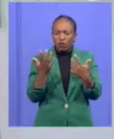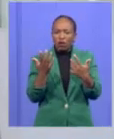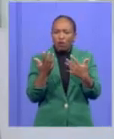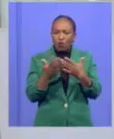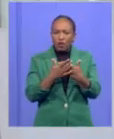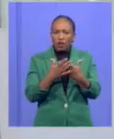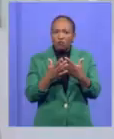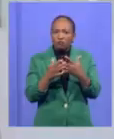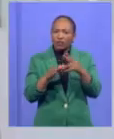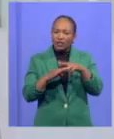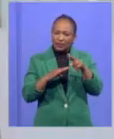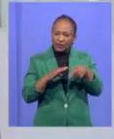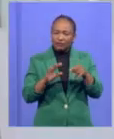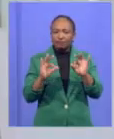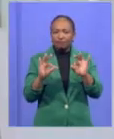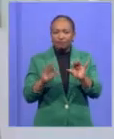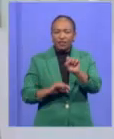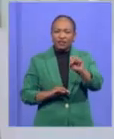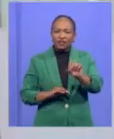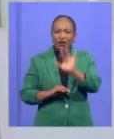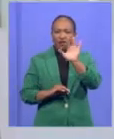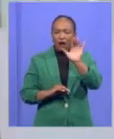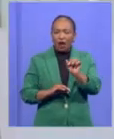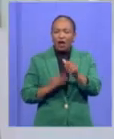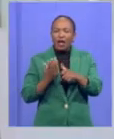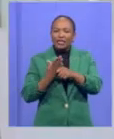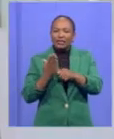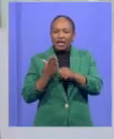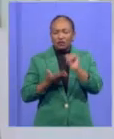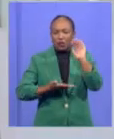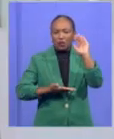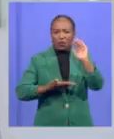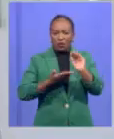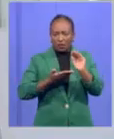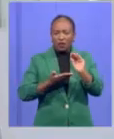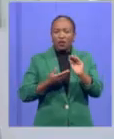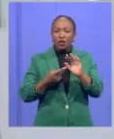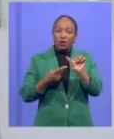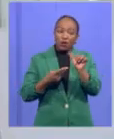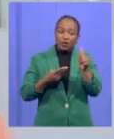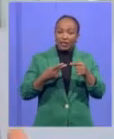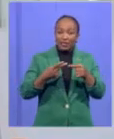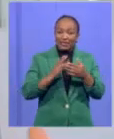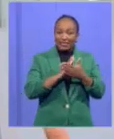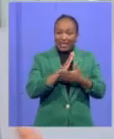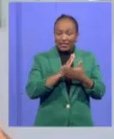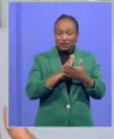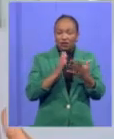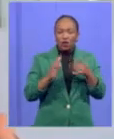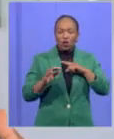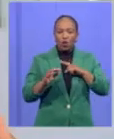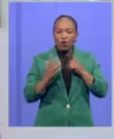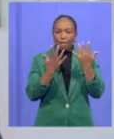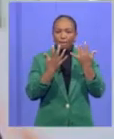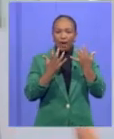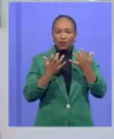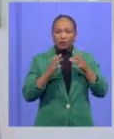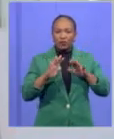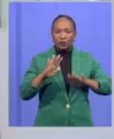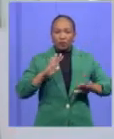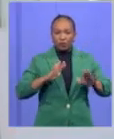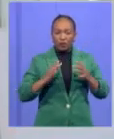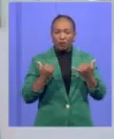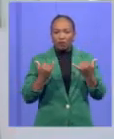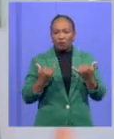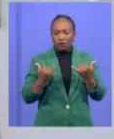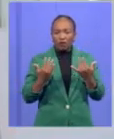an outcome where South Africans pay less tax on the one hand, and on the other hand, we do not end up with budget cuts that are